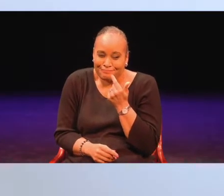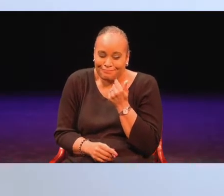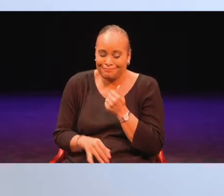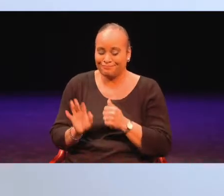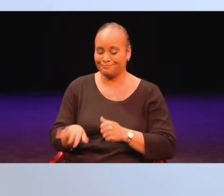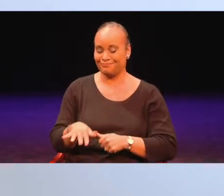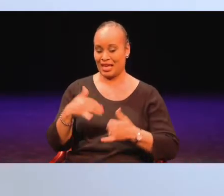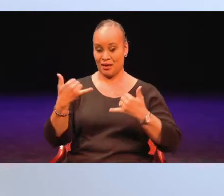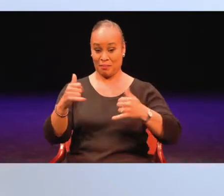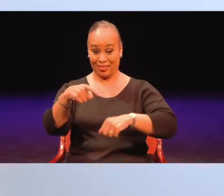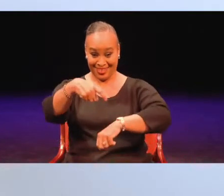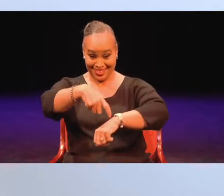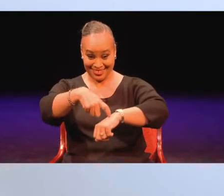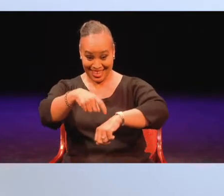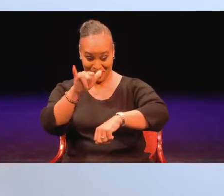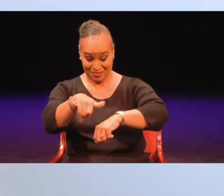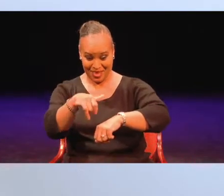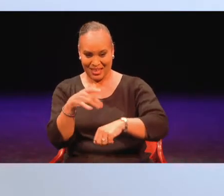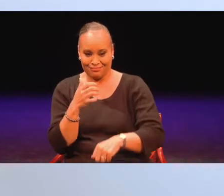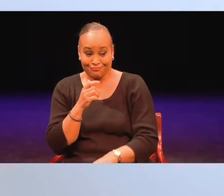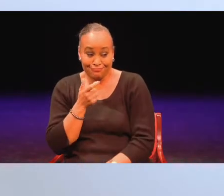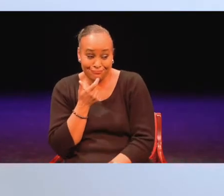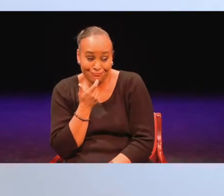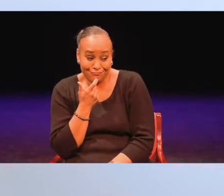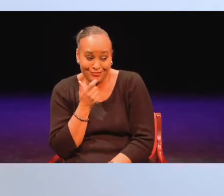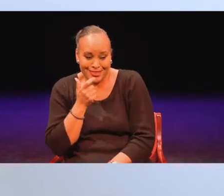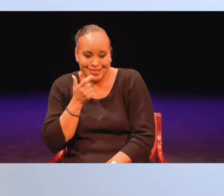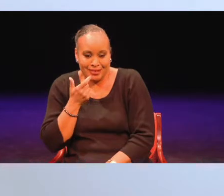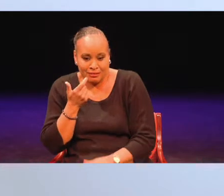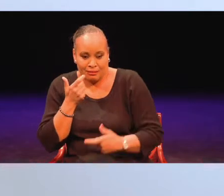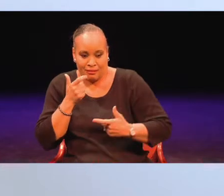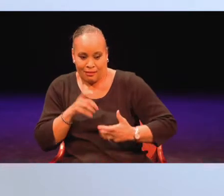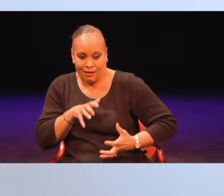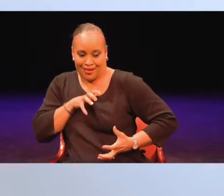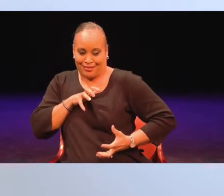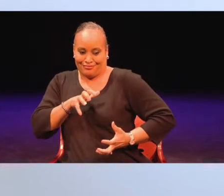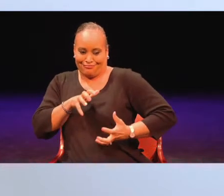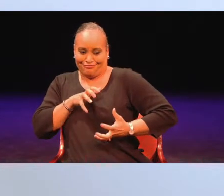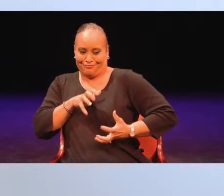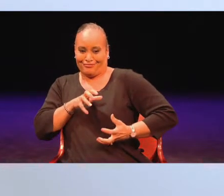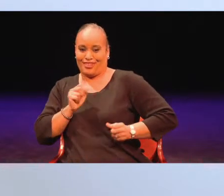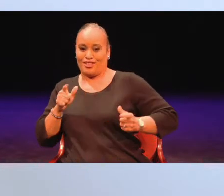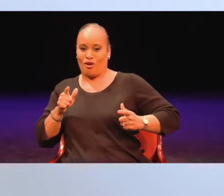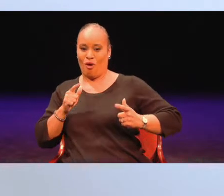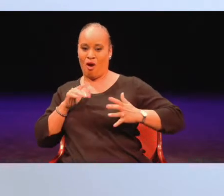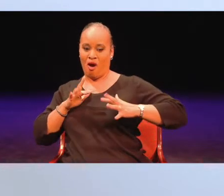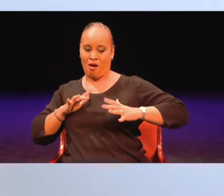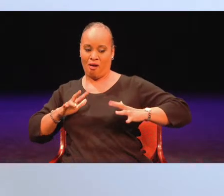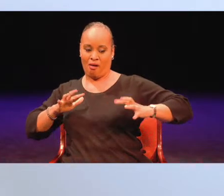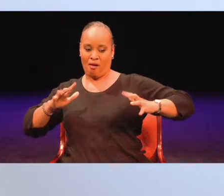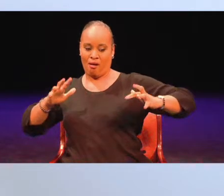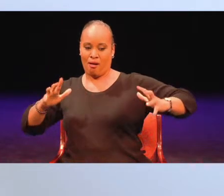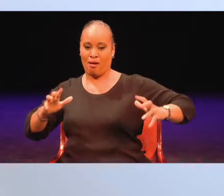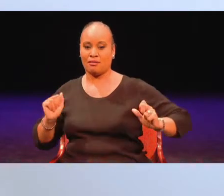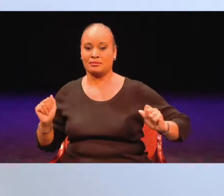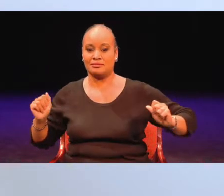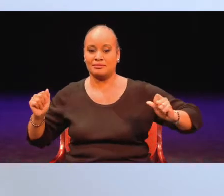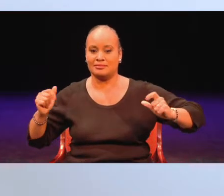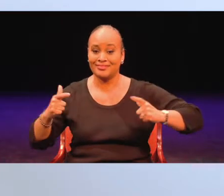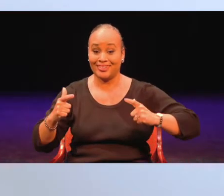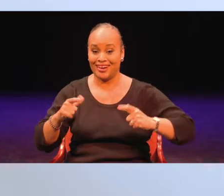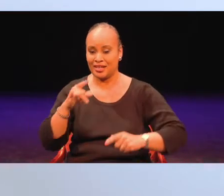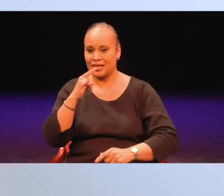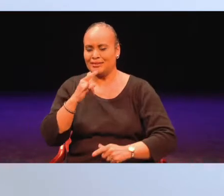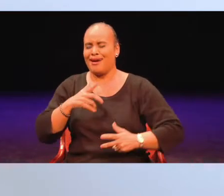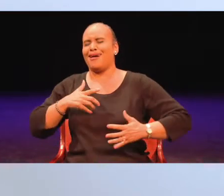At recess, the snicker grew into a giggle and spread across the playground. Soon, all